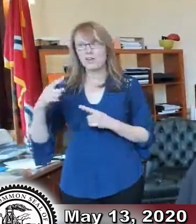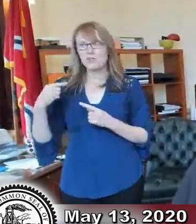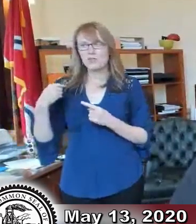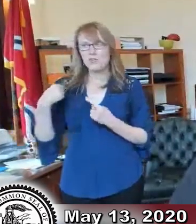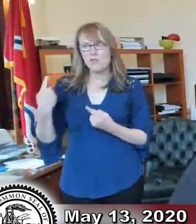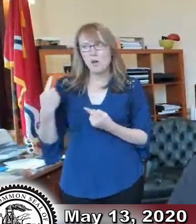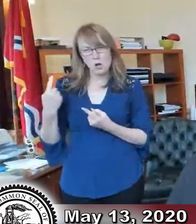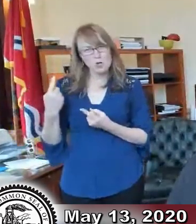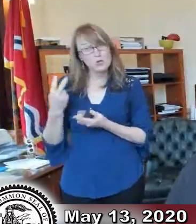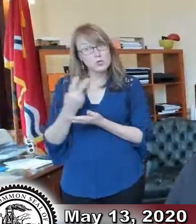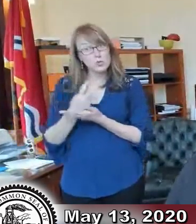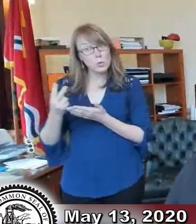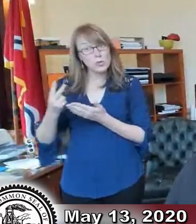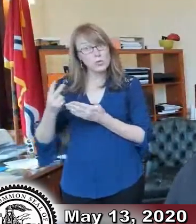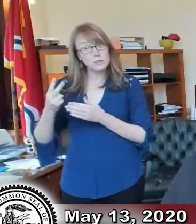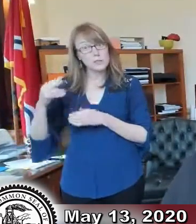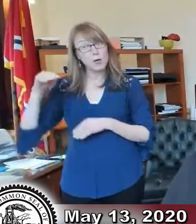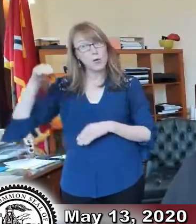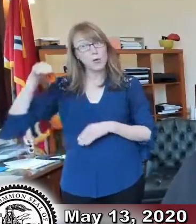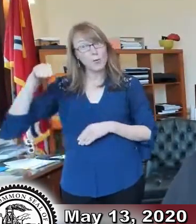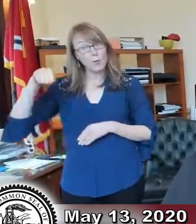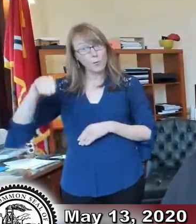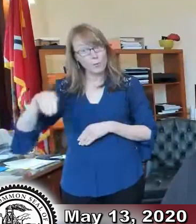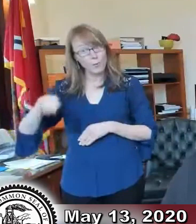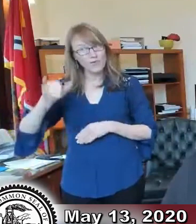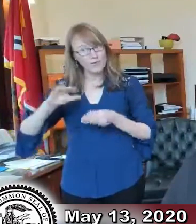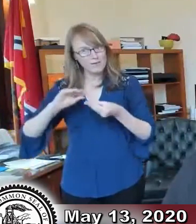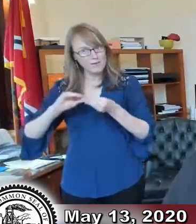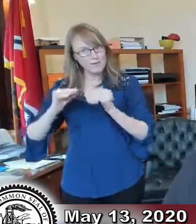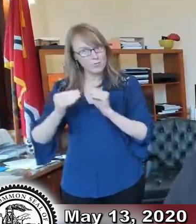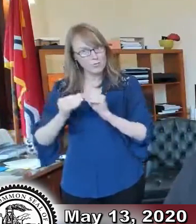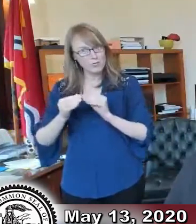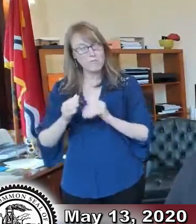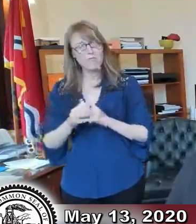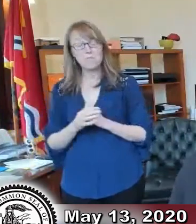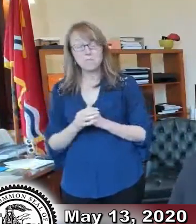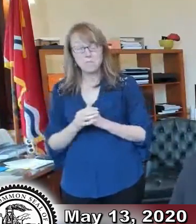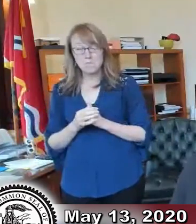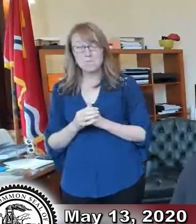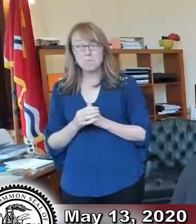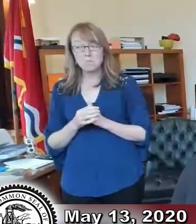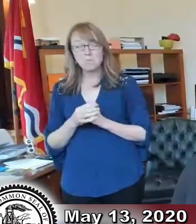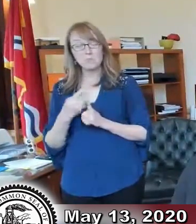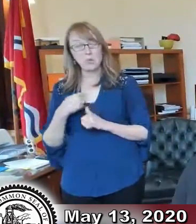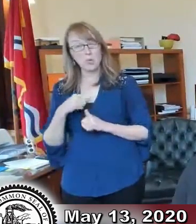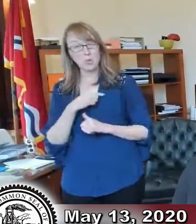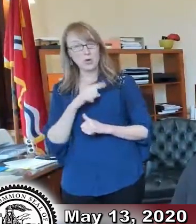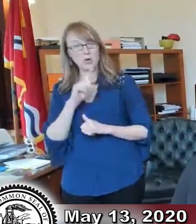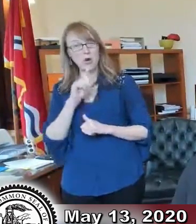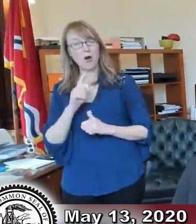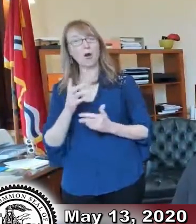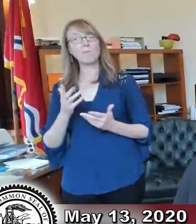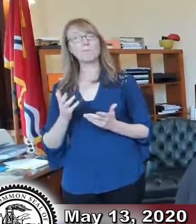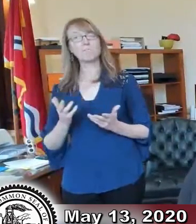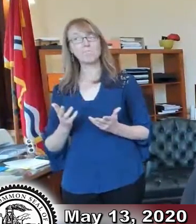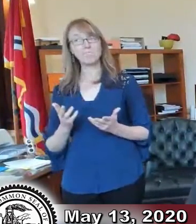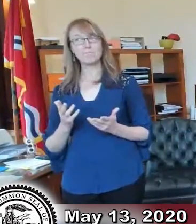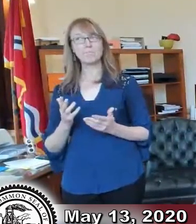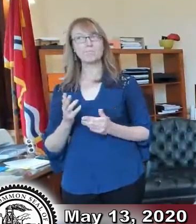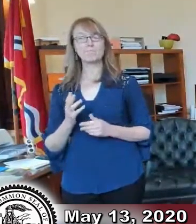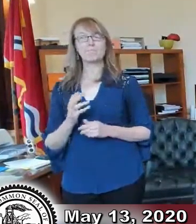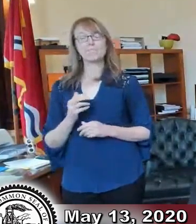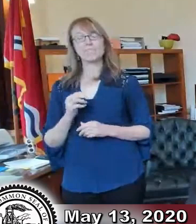2 weeks. And so we are mildly pleased with that, I think is the way you would say it. Of